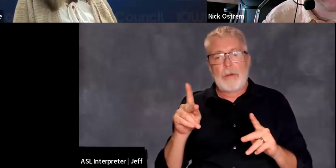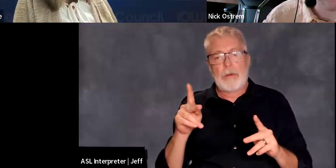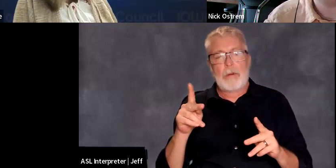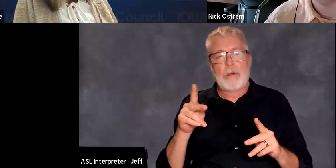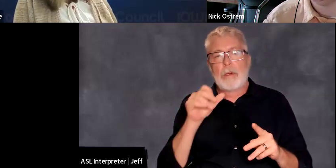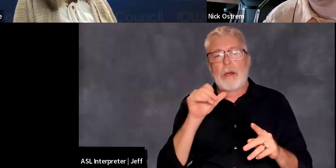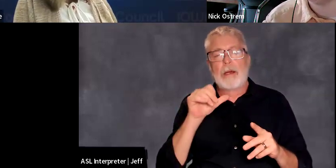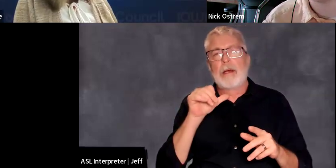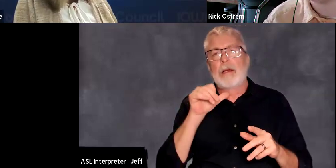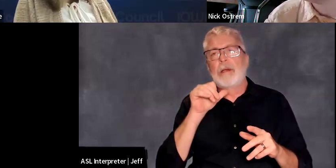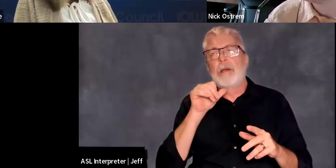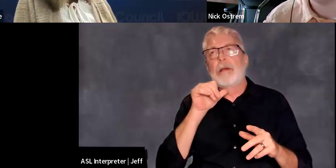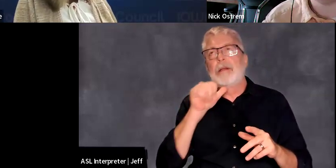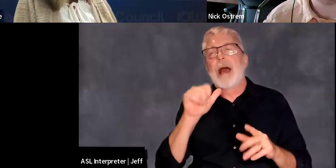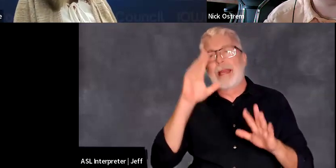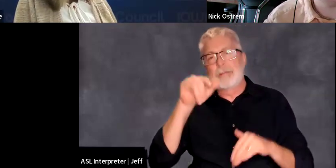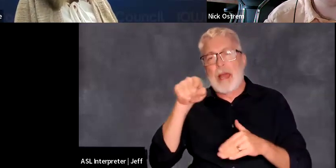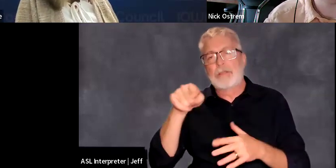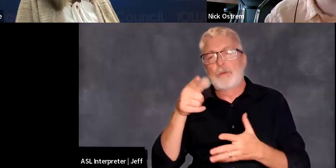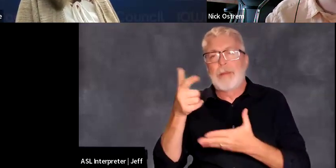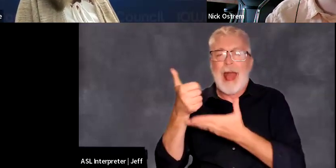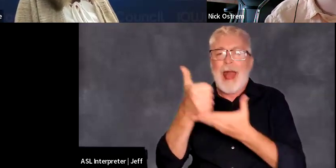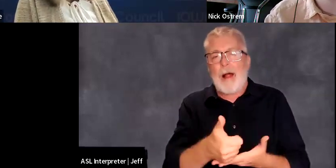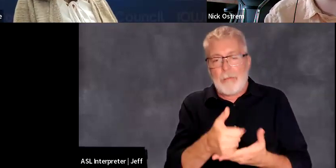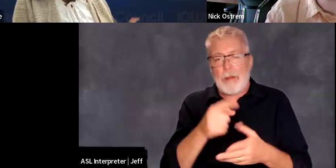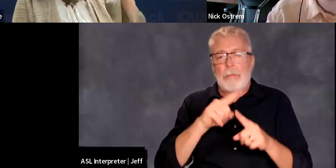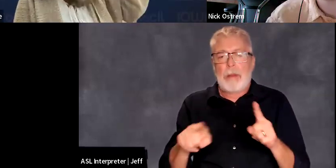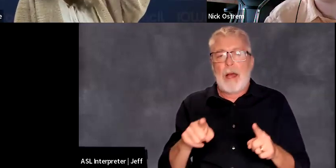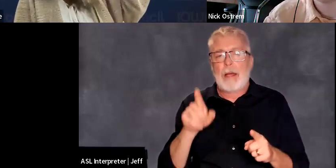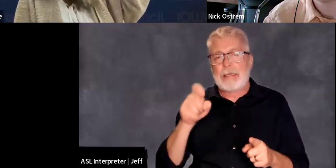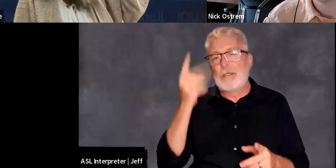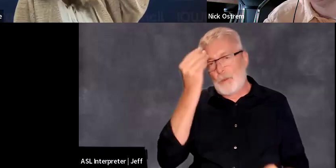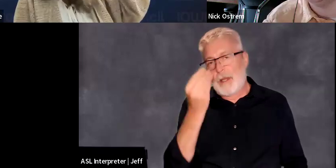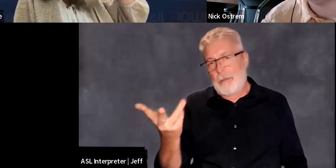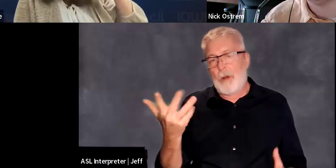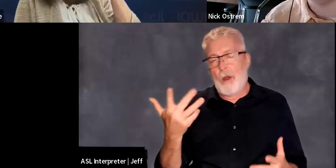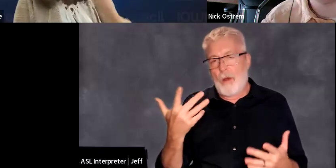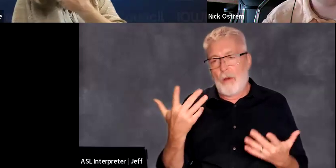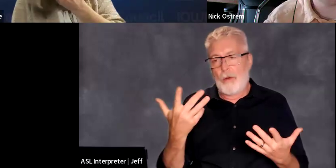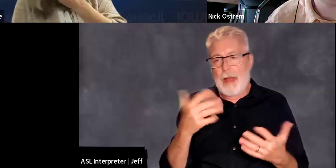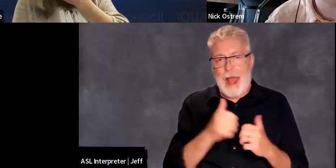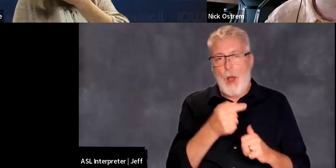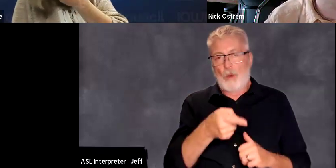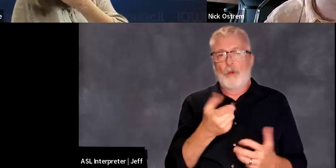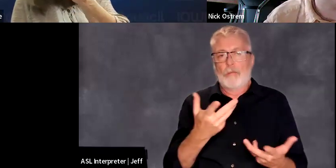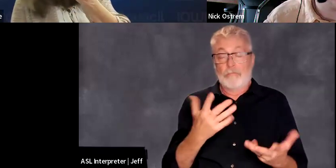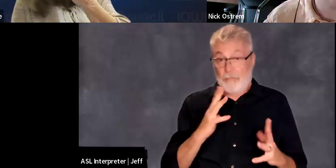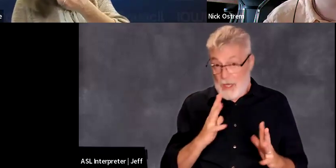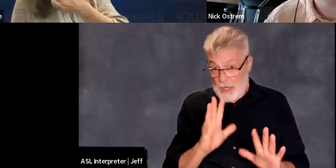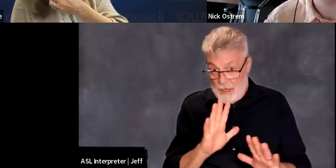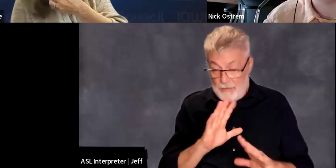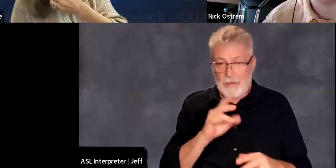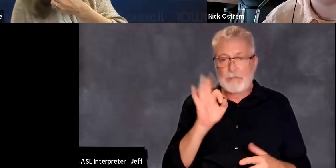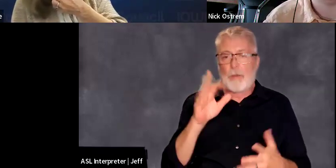help you, but they are people that you want to know how you're doing. So, if there's somebody who, say, lives far